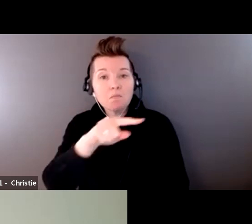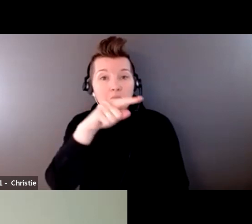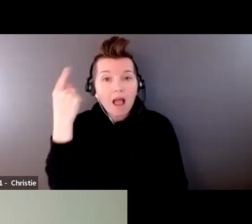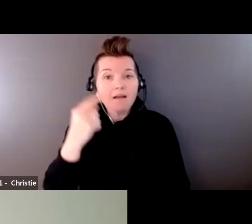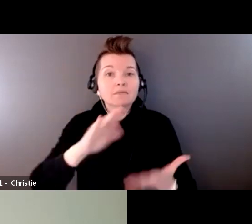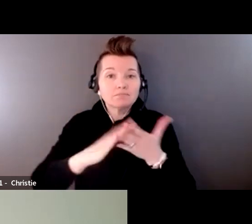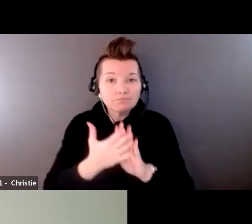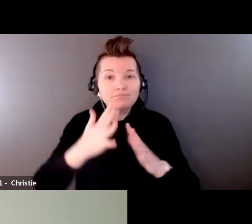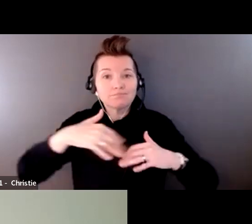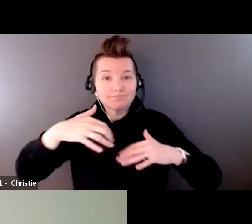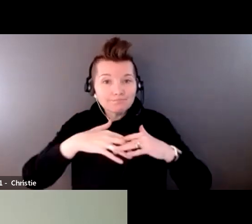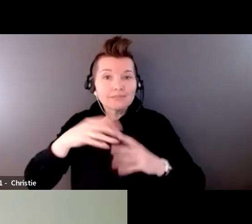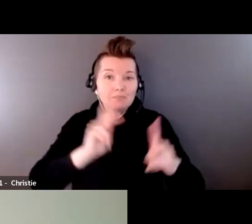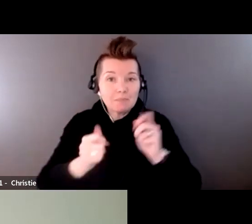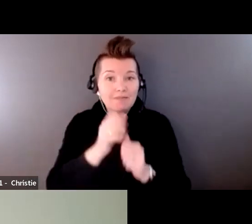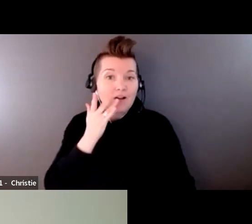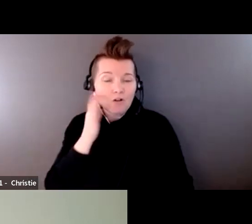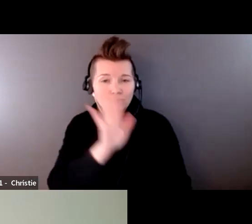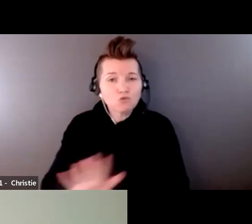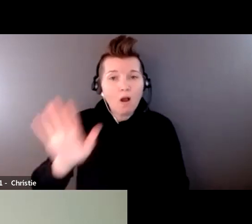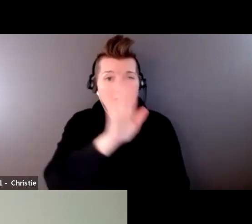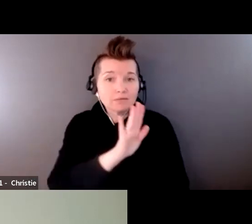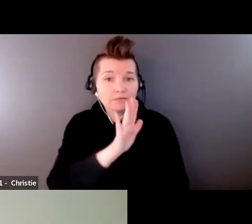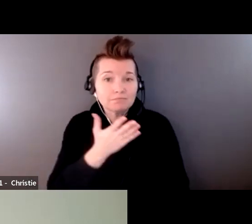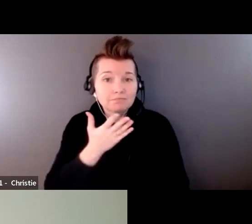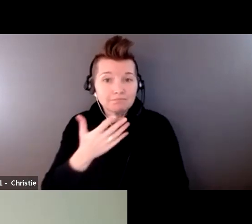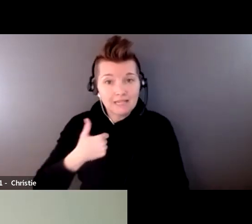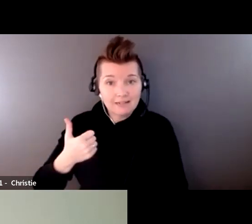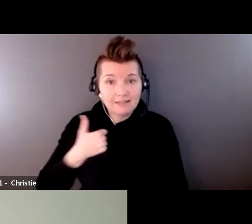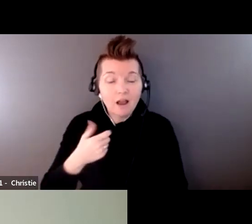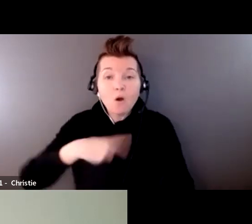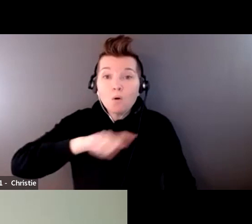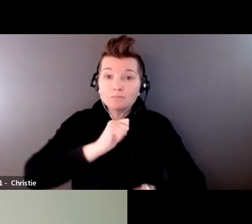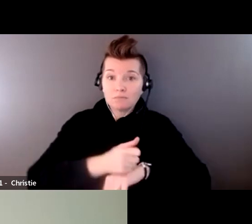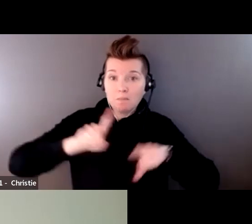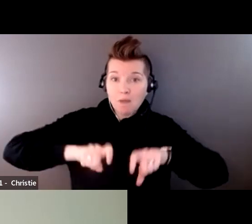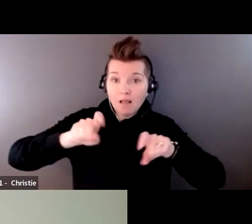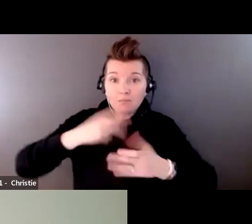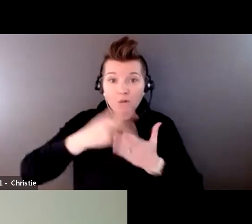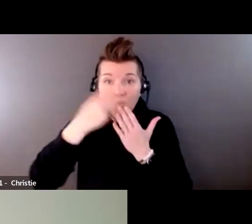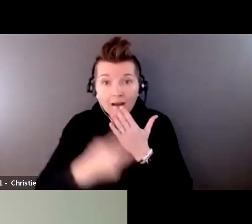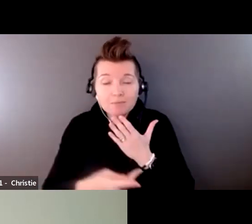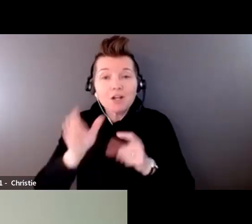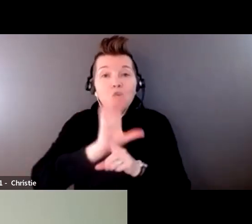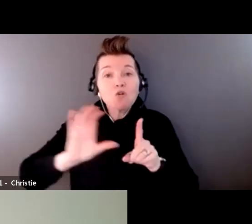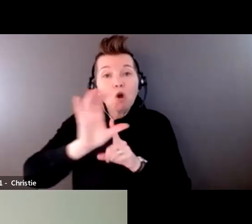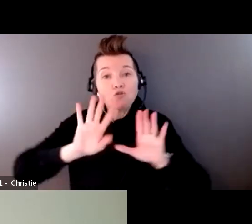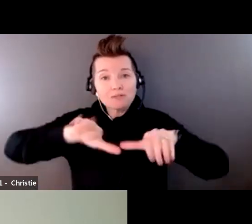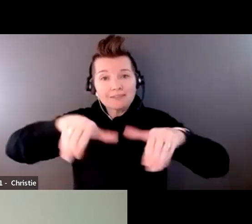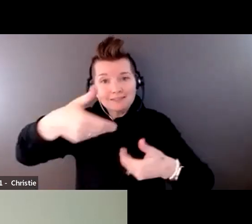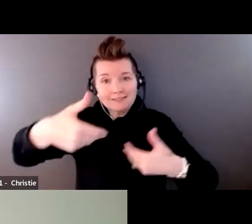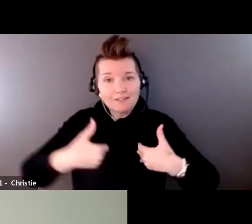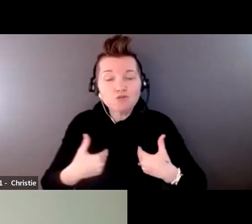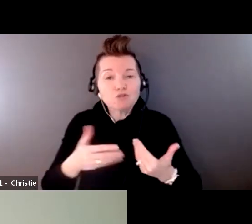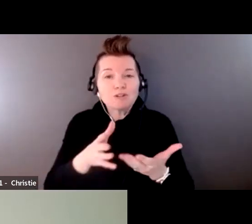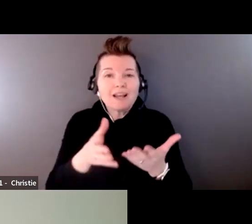color across Canada, where they were able to create employment pilot programs culturally centered for youth with an intellectual